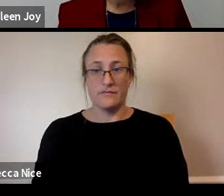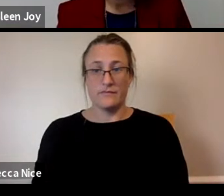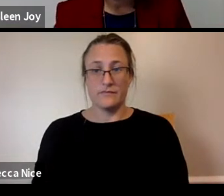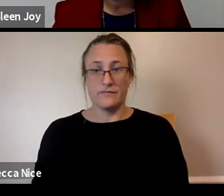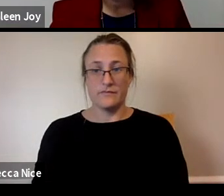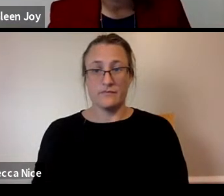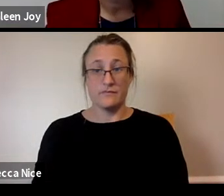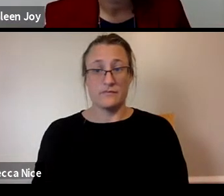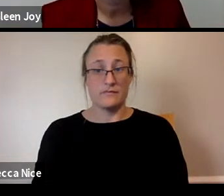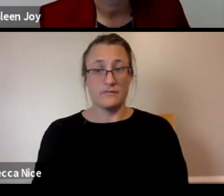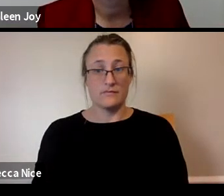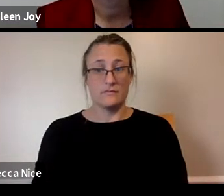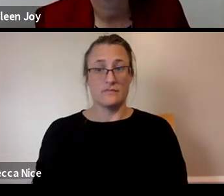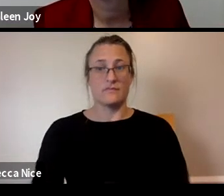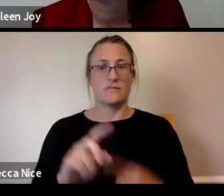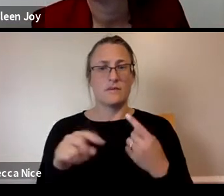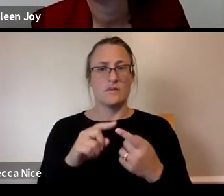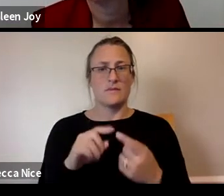Chitnis?